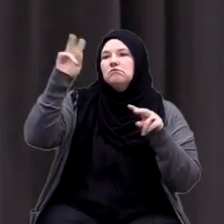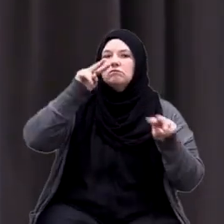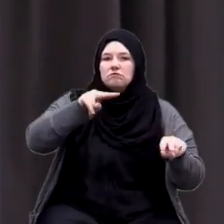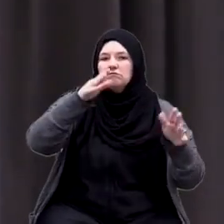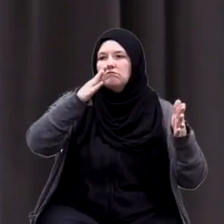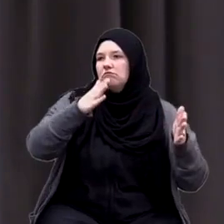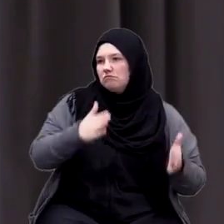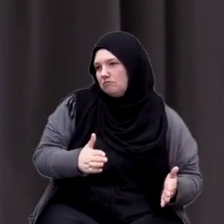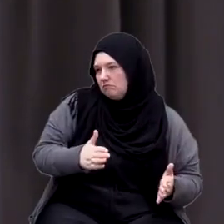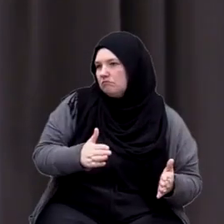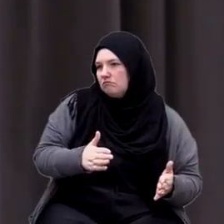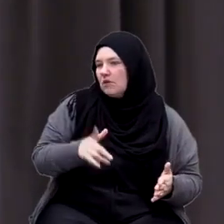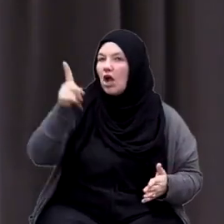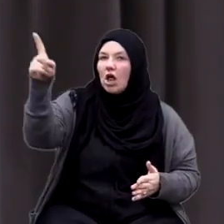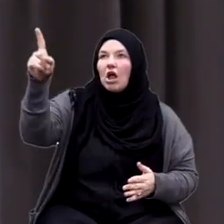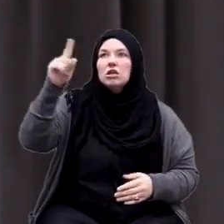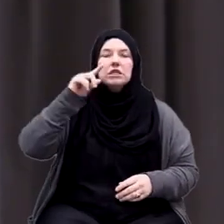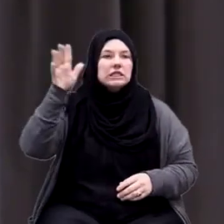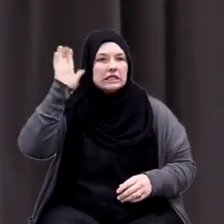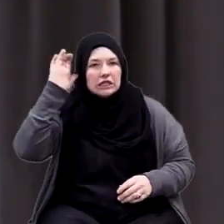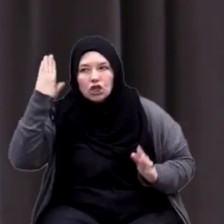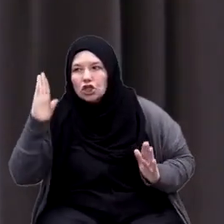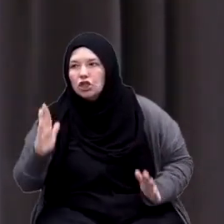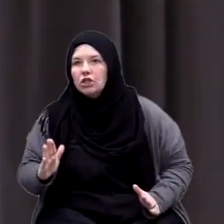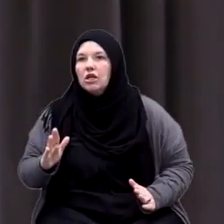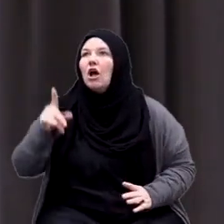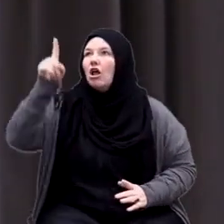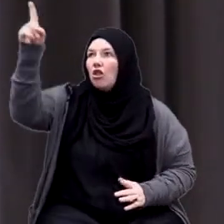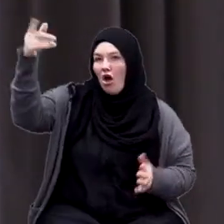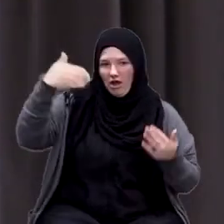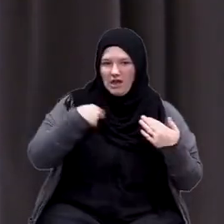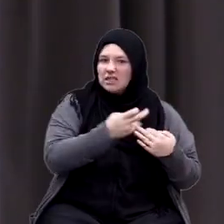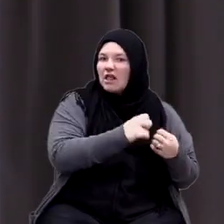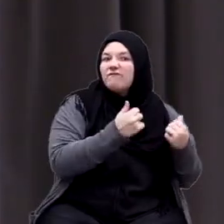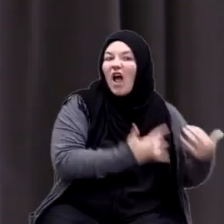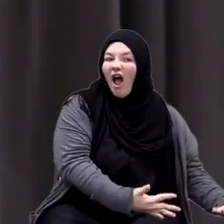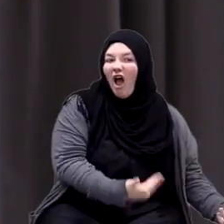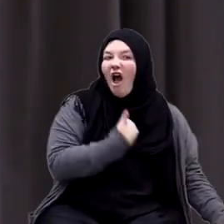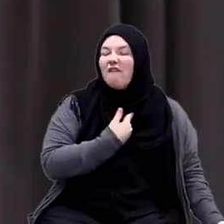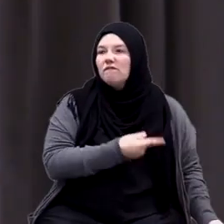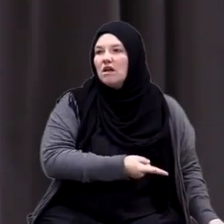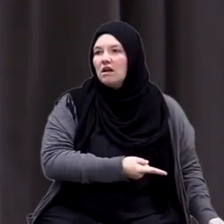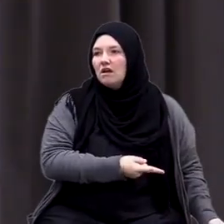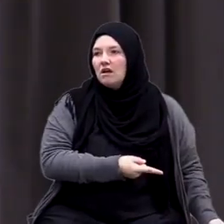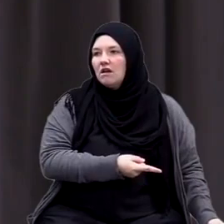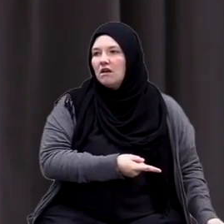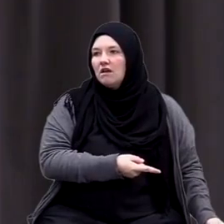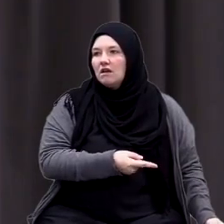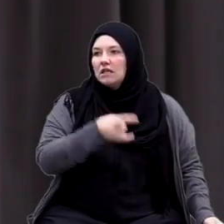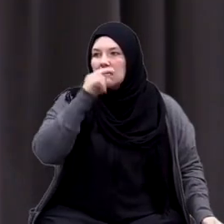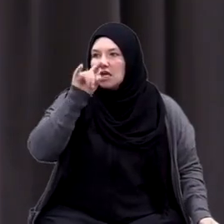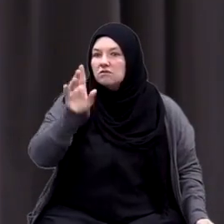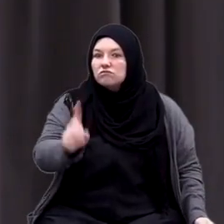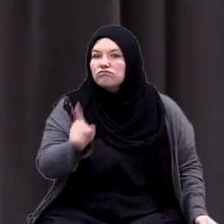is Jabbar, Allah has hellfire. This is prohibited, this is haram, haram,